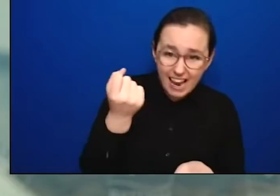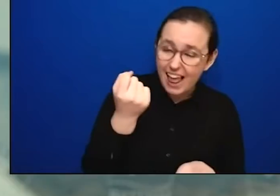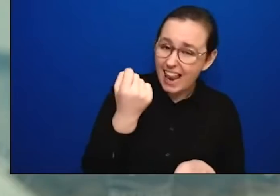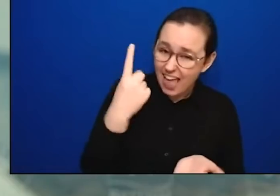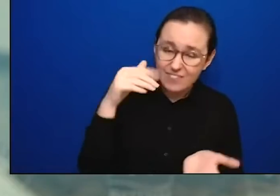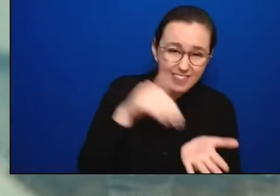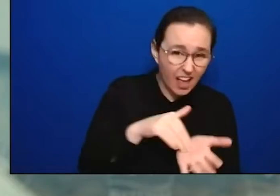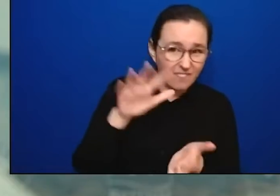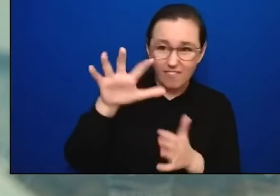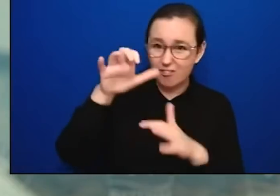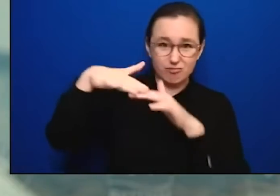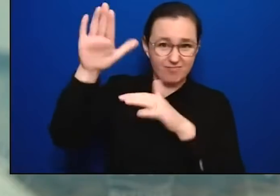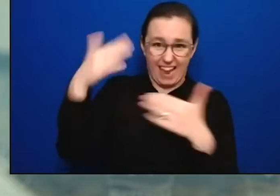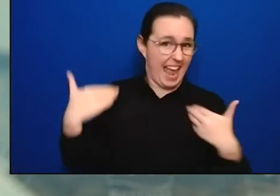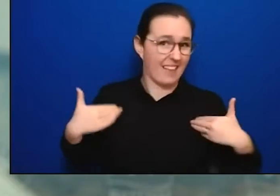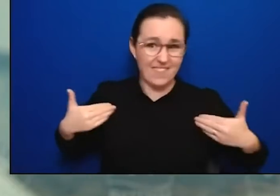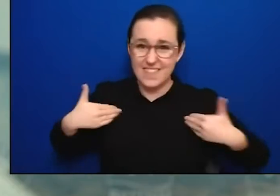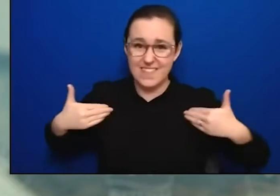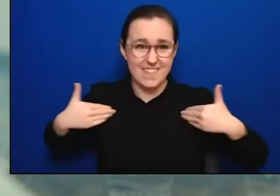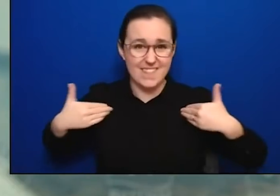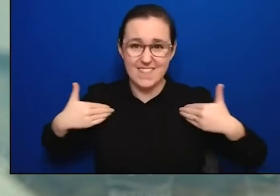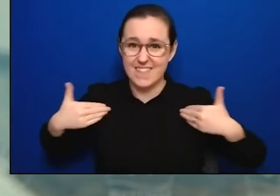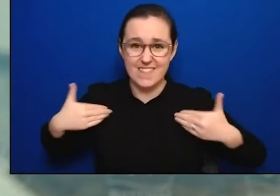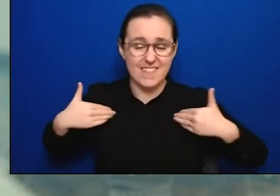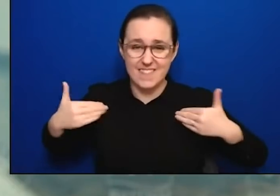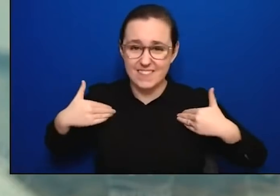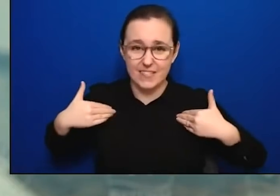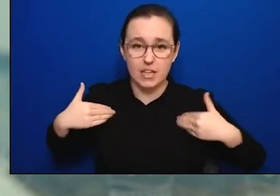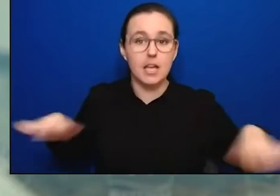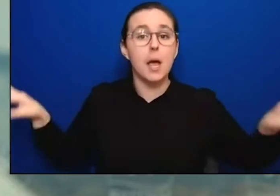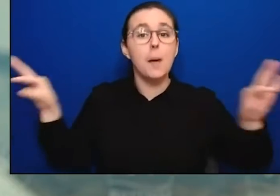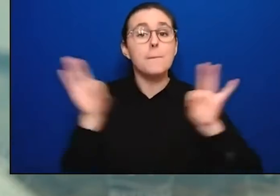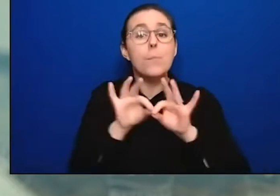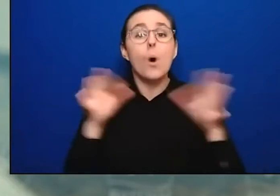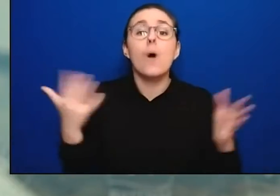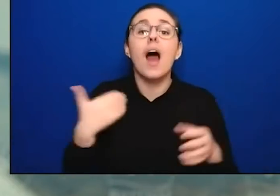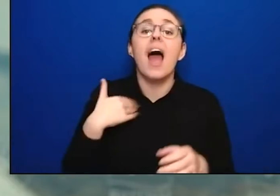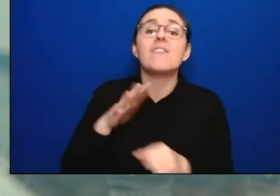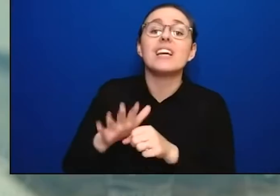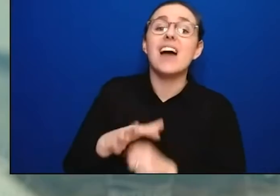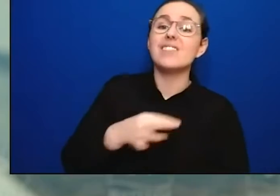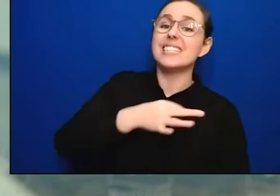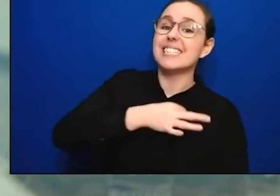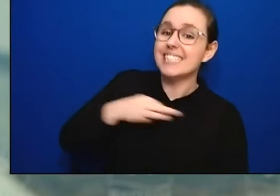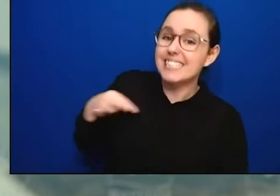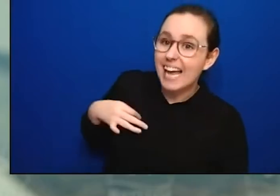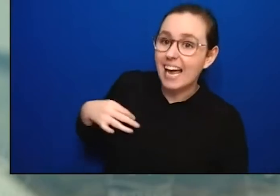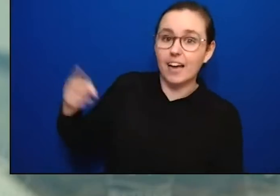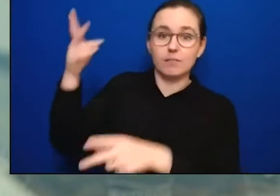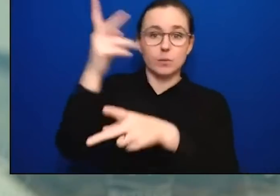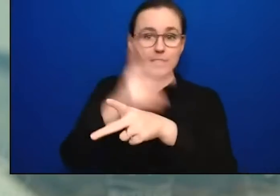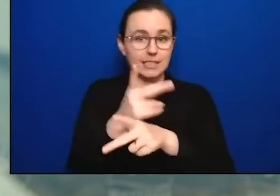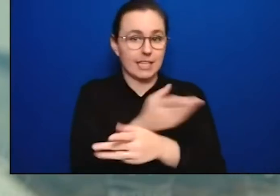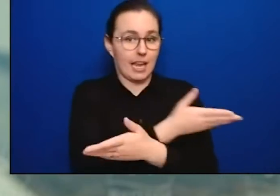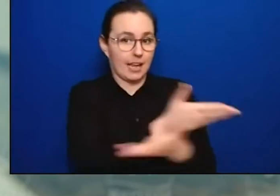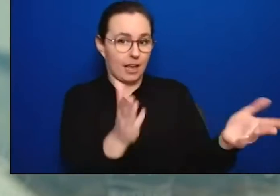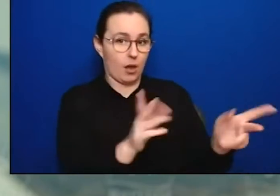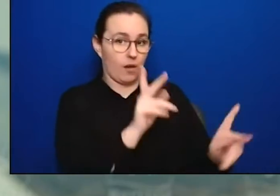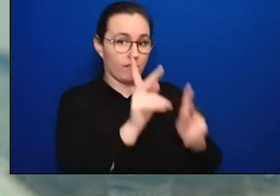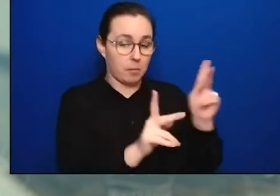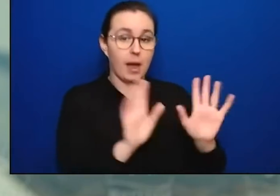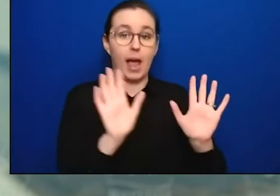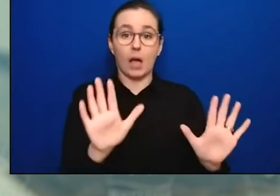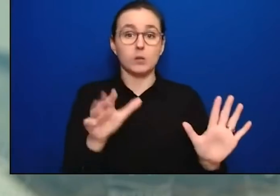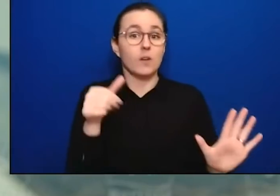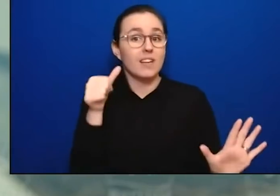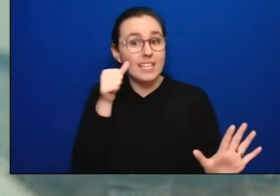the 11,500 plus beds that we have base and surge. It's ensuring that we have enough staff there to take care